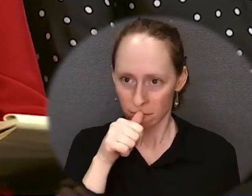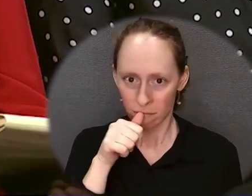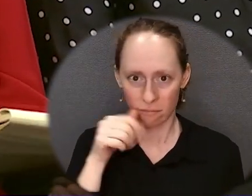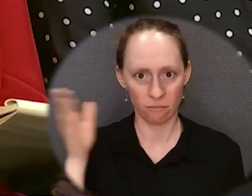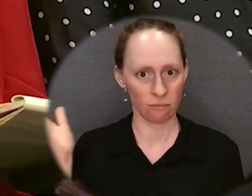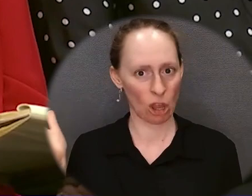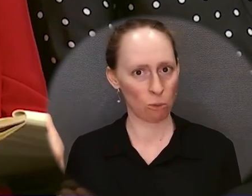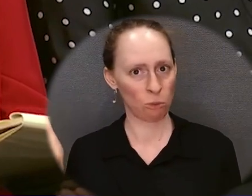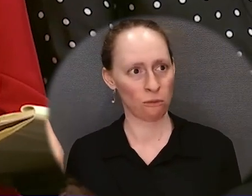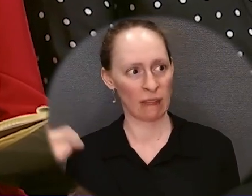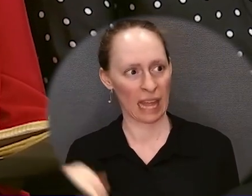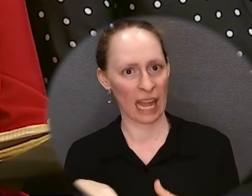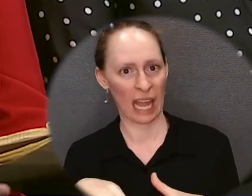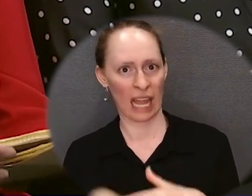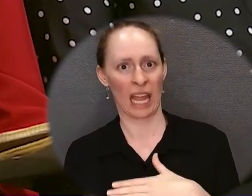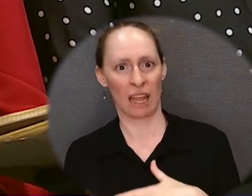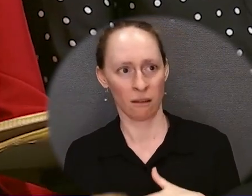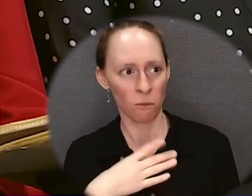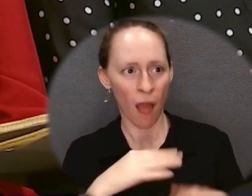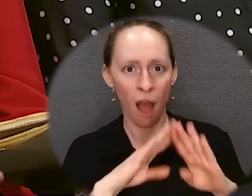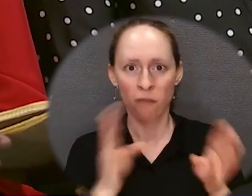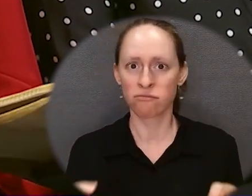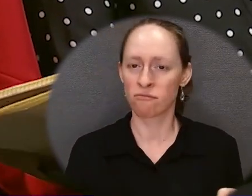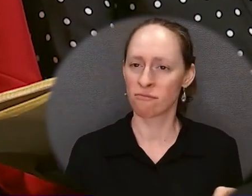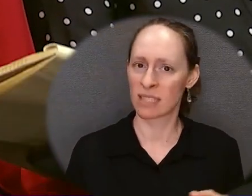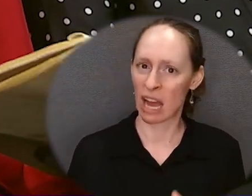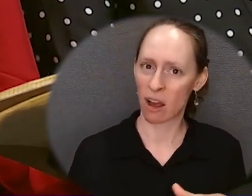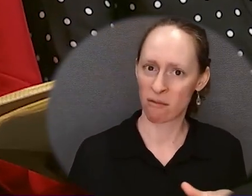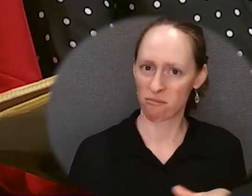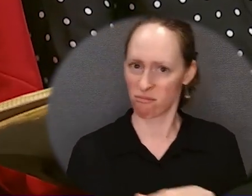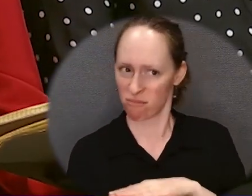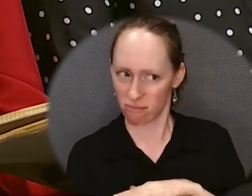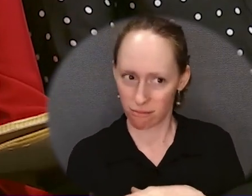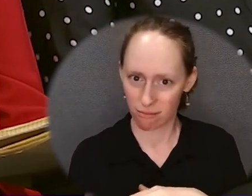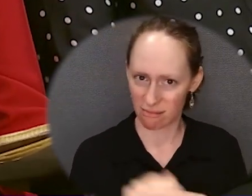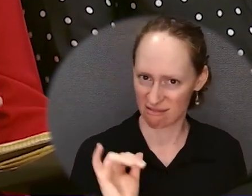preventing a visitor from bringing in anthrax or something that's not